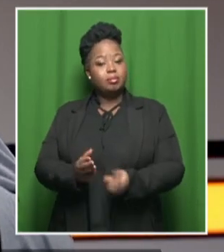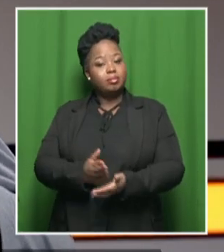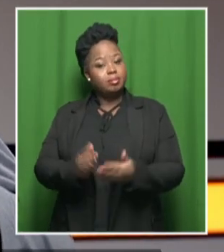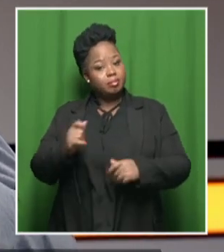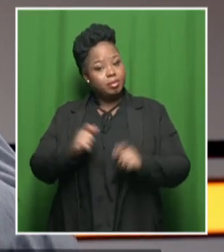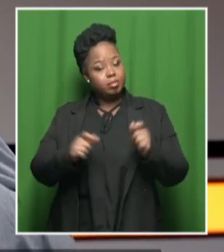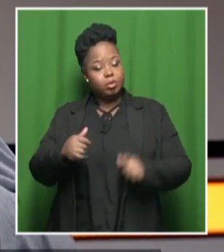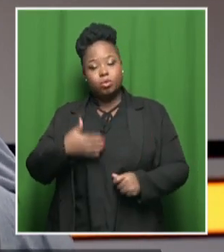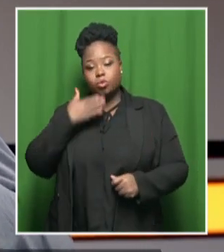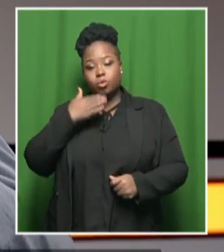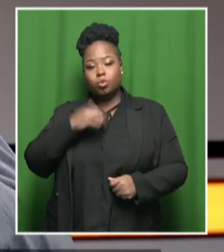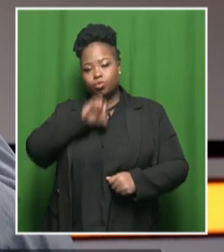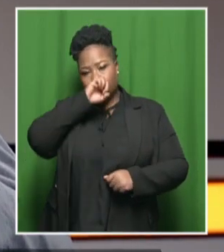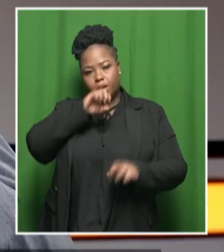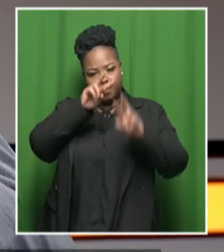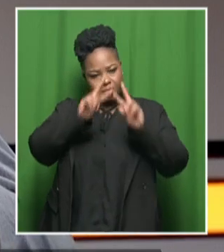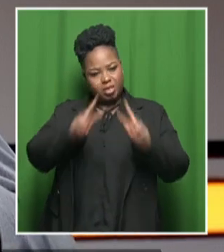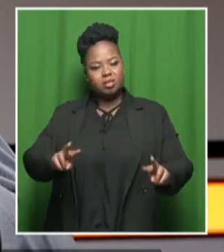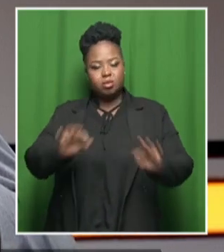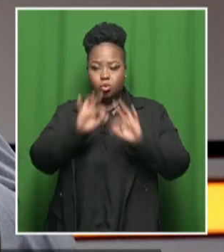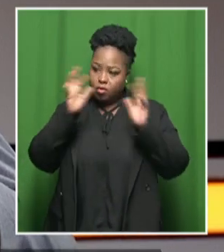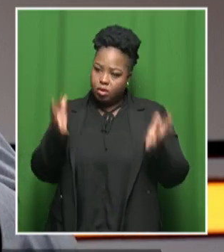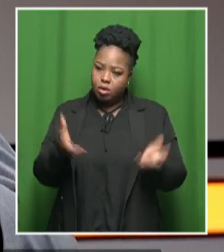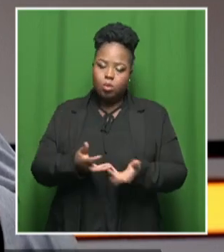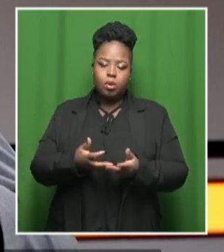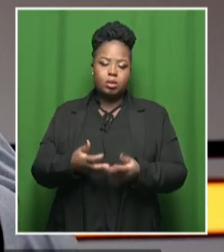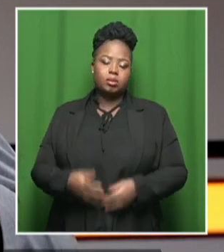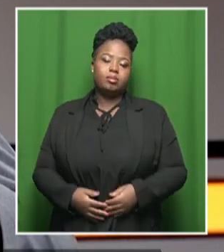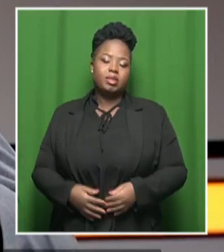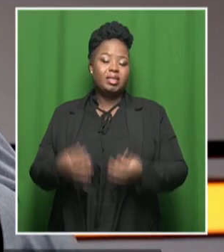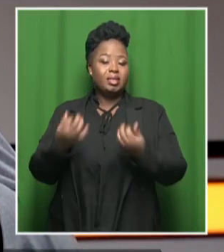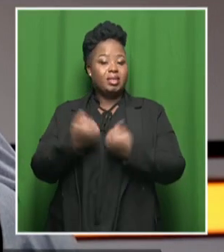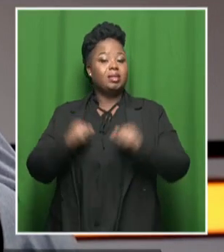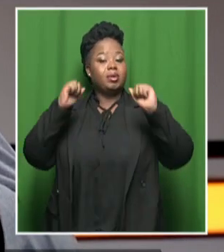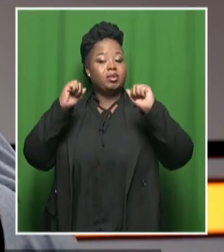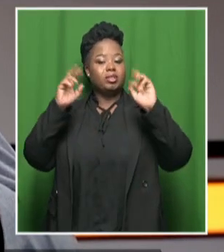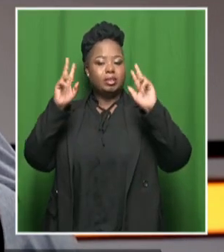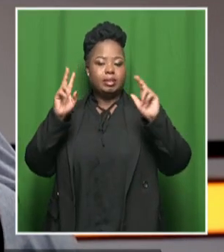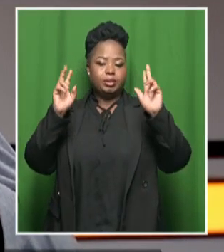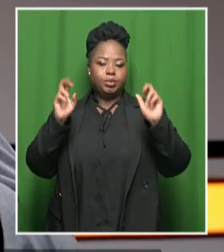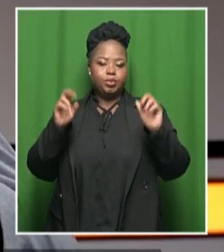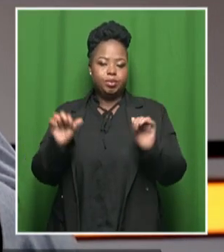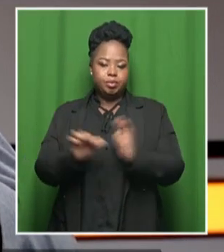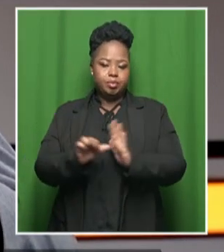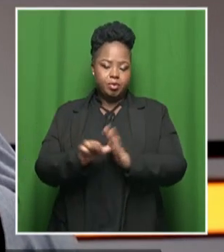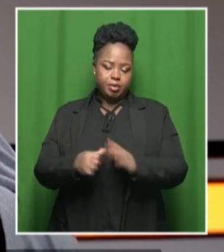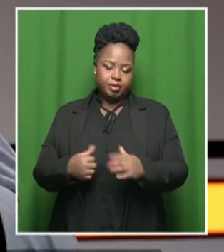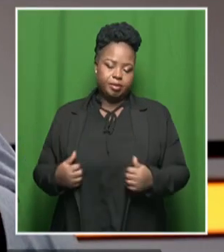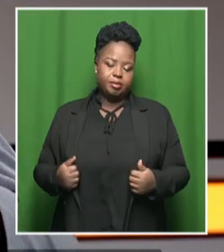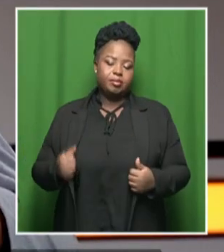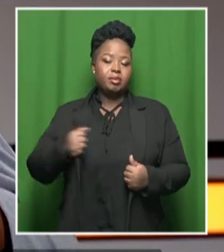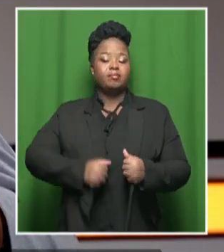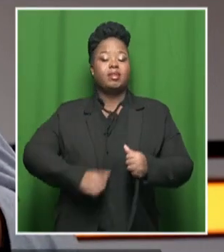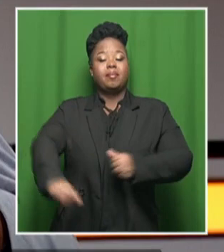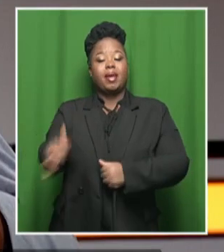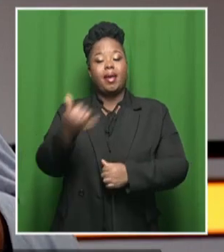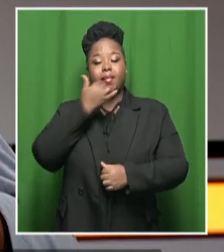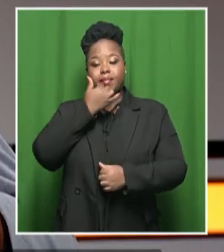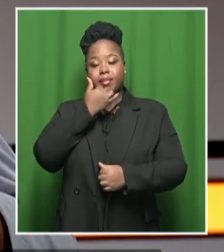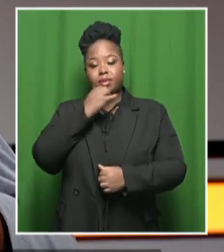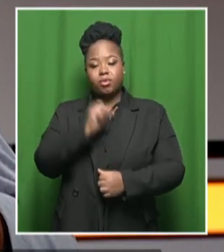people throughout the world. And the liberation issue is very important, and I'm happy that South Africa has taken this